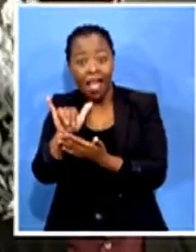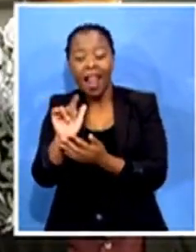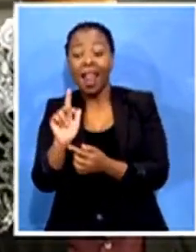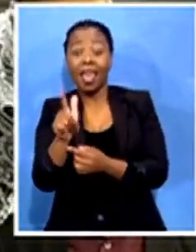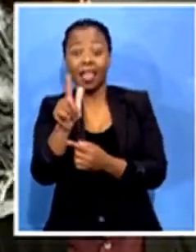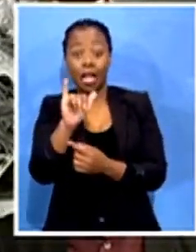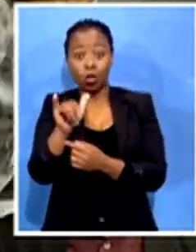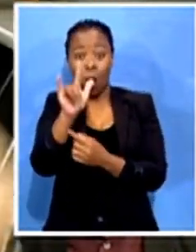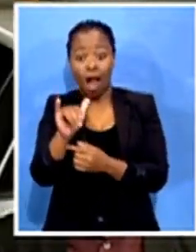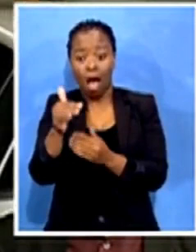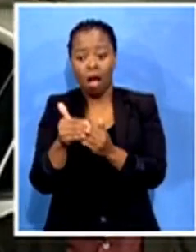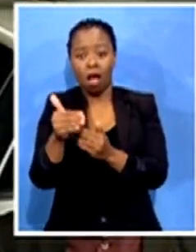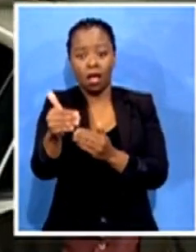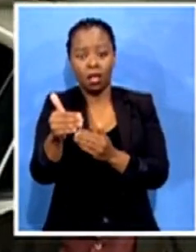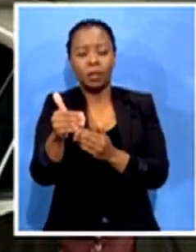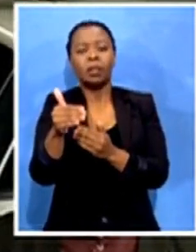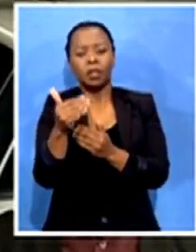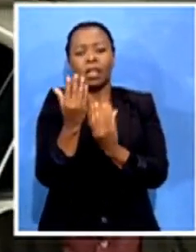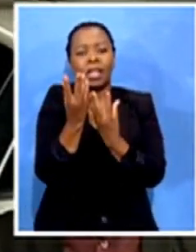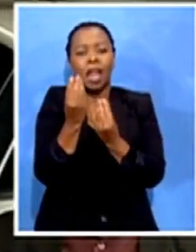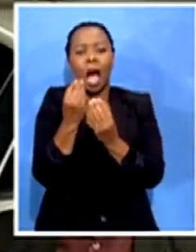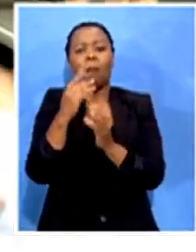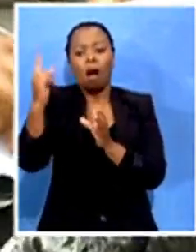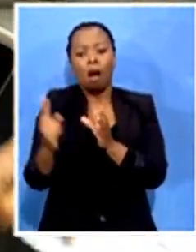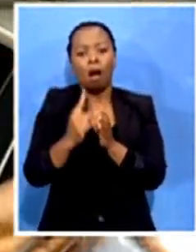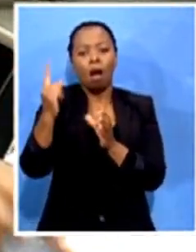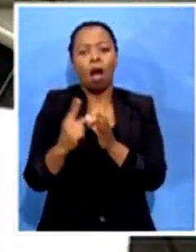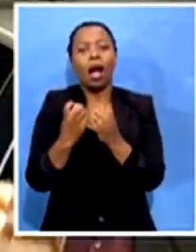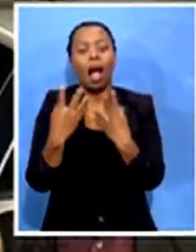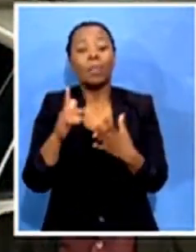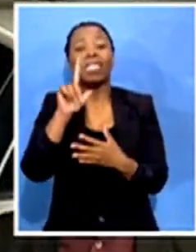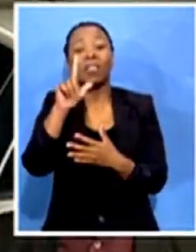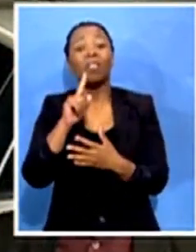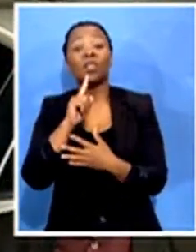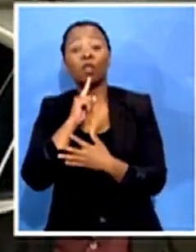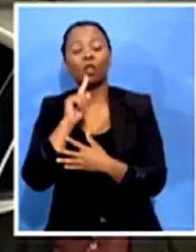of admissions was 7,100 in